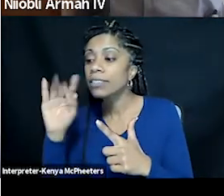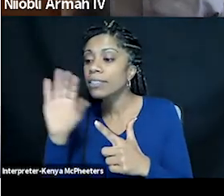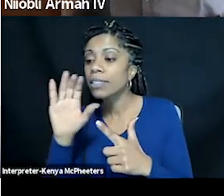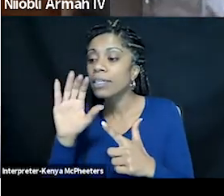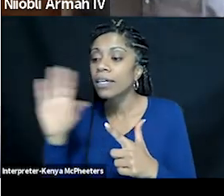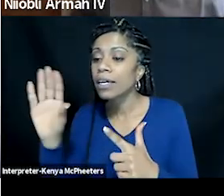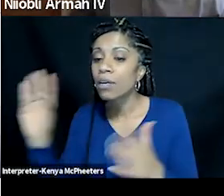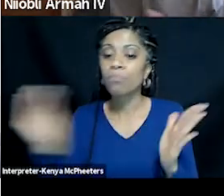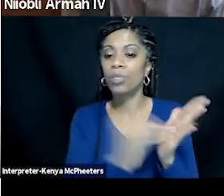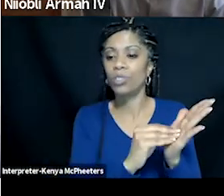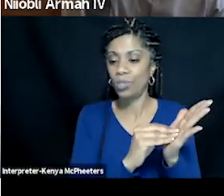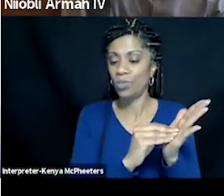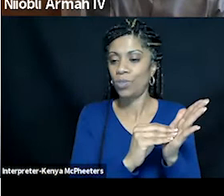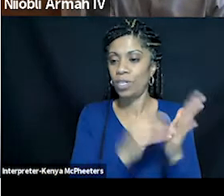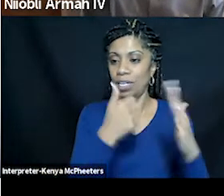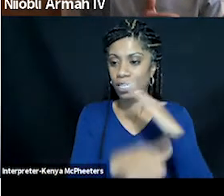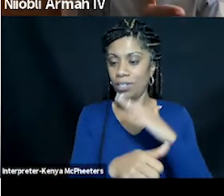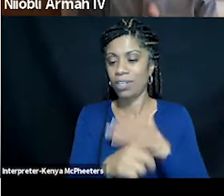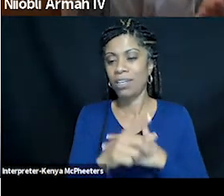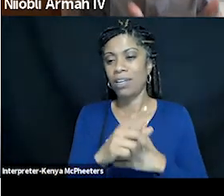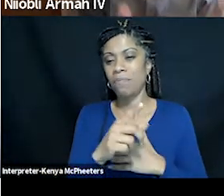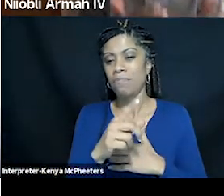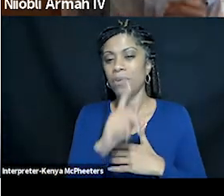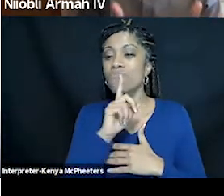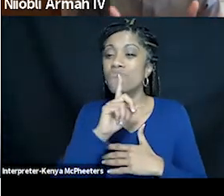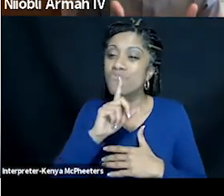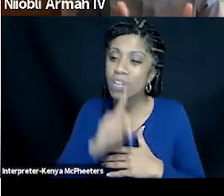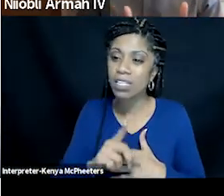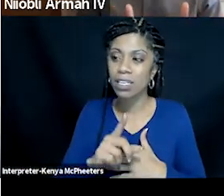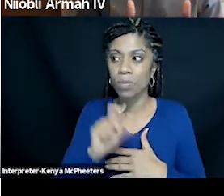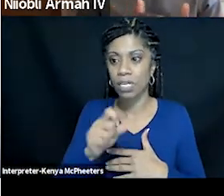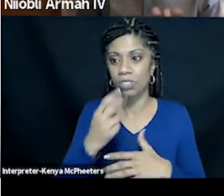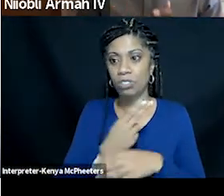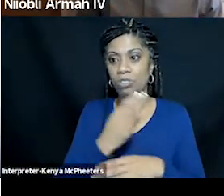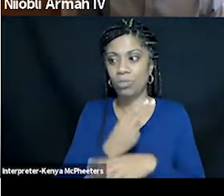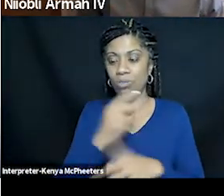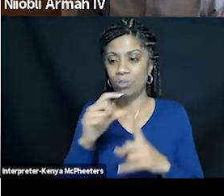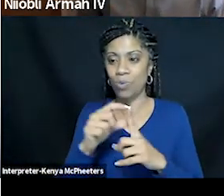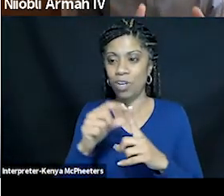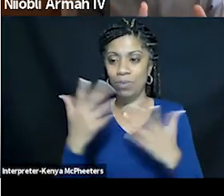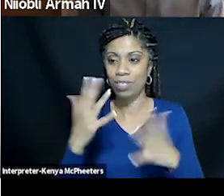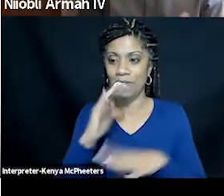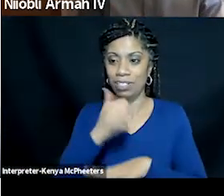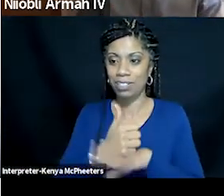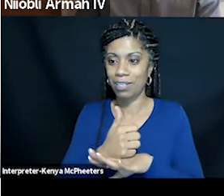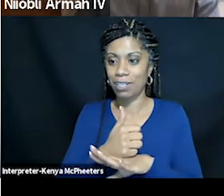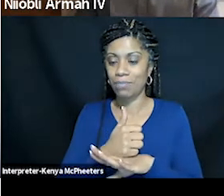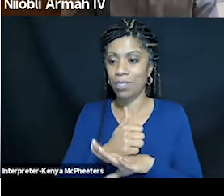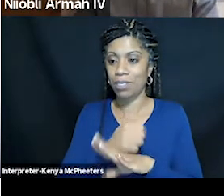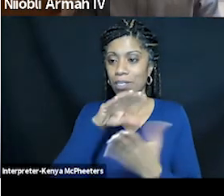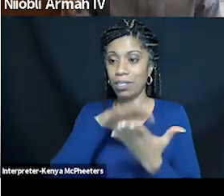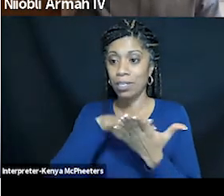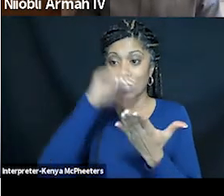when we could just quite honestly say student. And so let me go a little deeper in this. And so Travian Shorters, with his